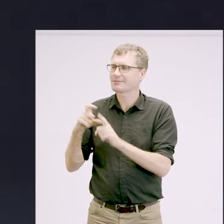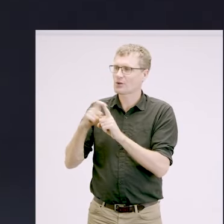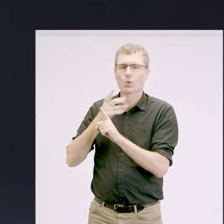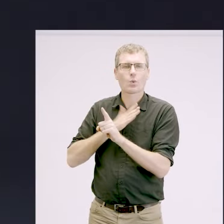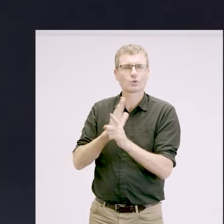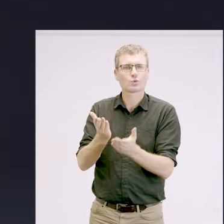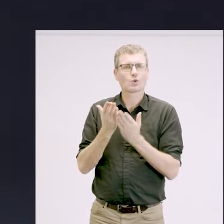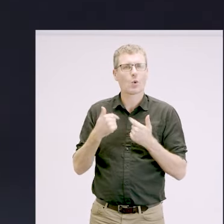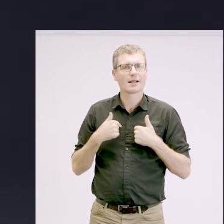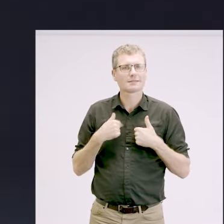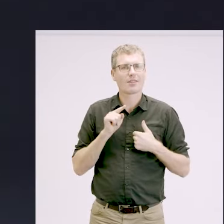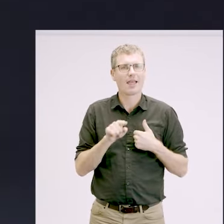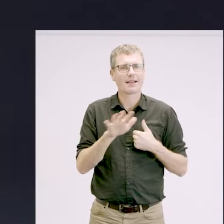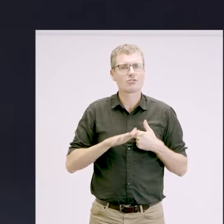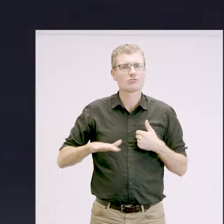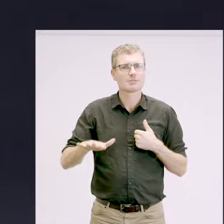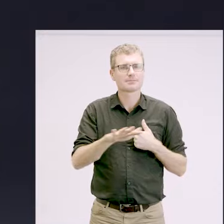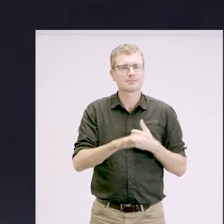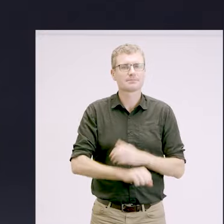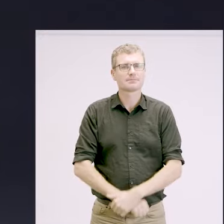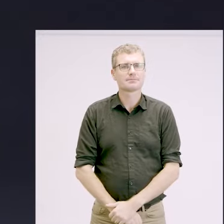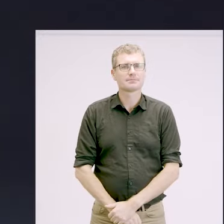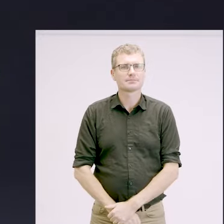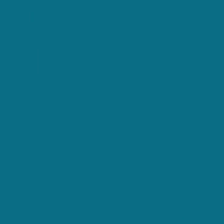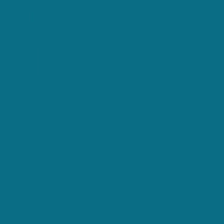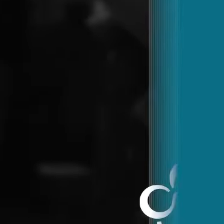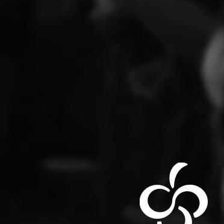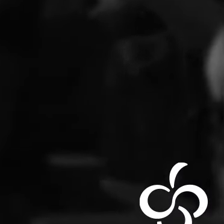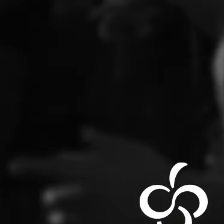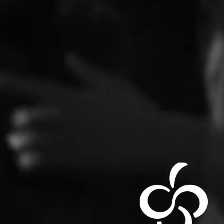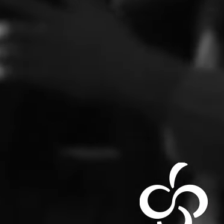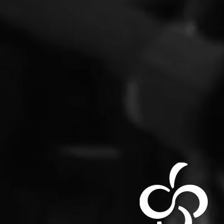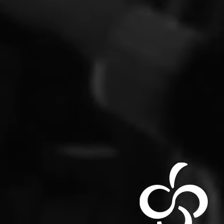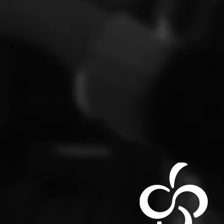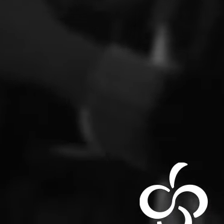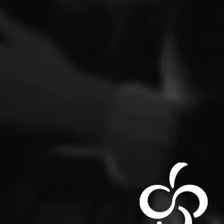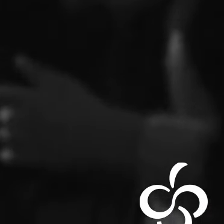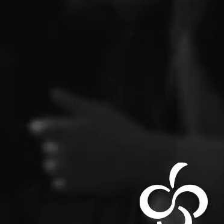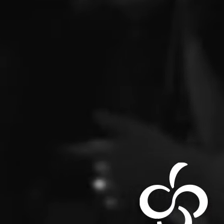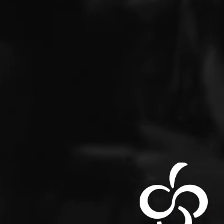And that's what it is that Daniel wants to show us.